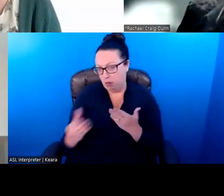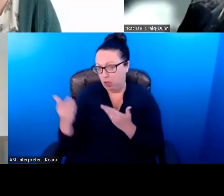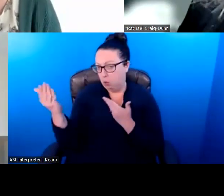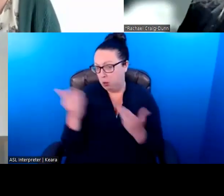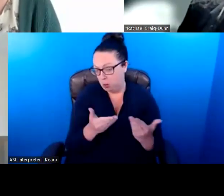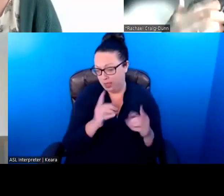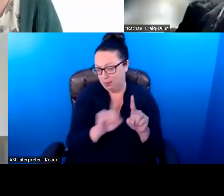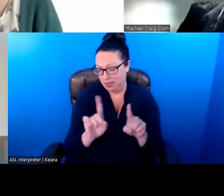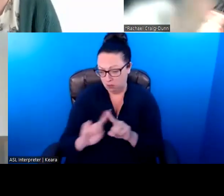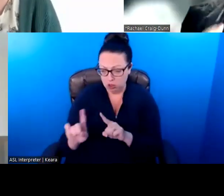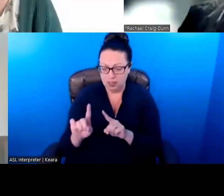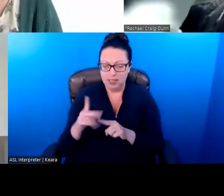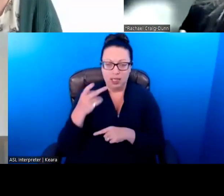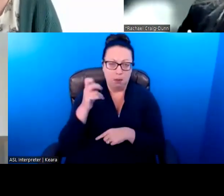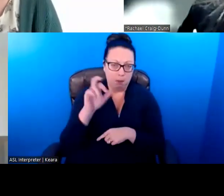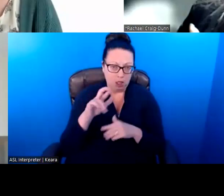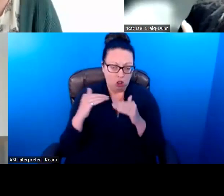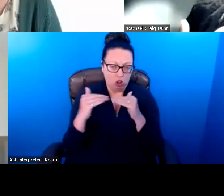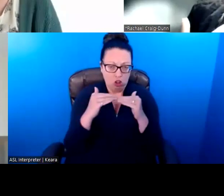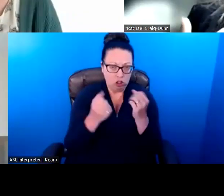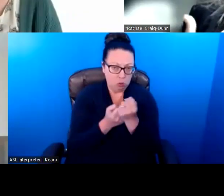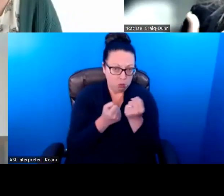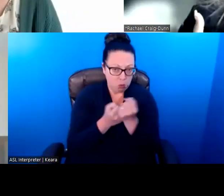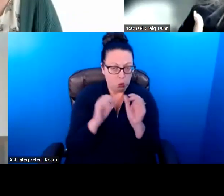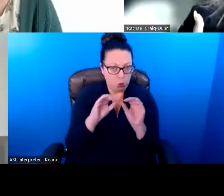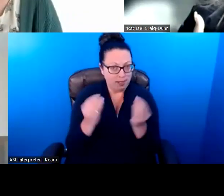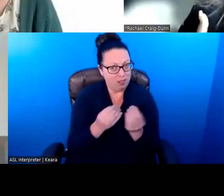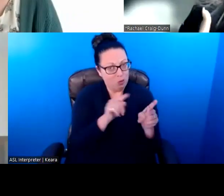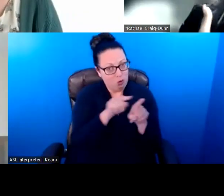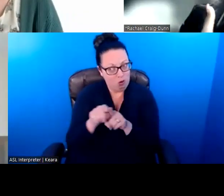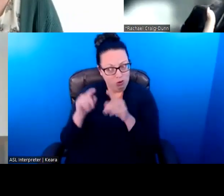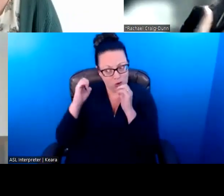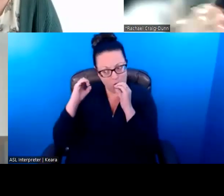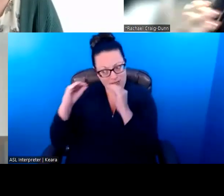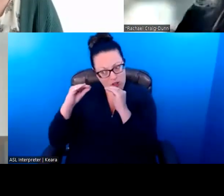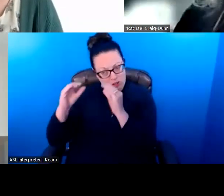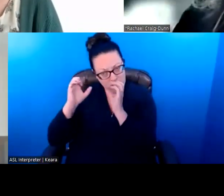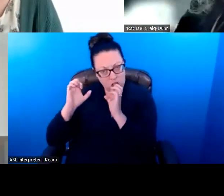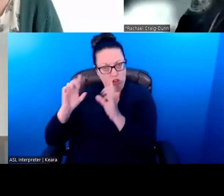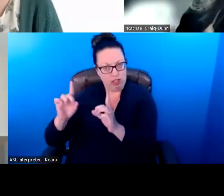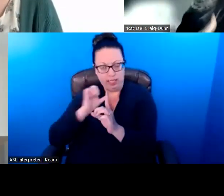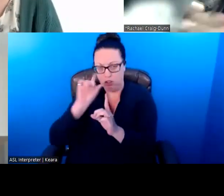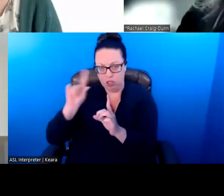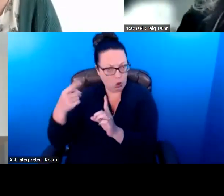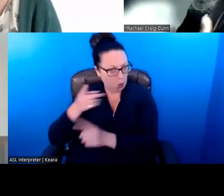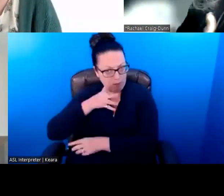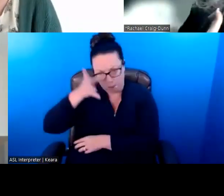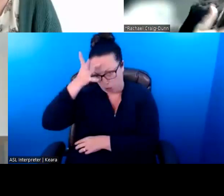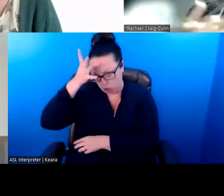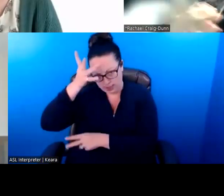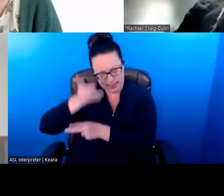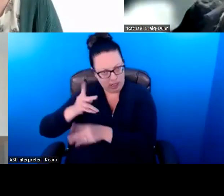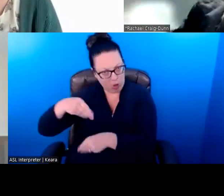as a peer support organization, is we are educating not just parents and care. We